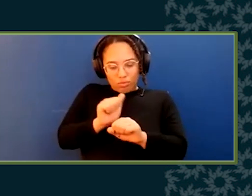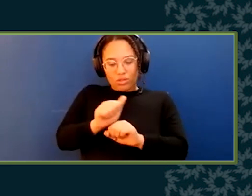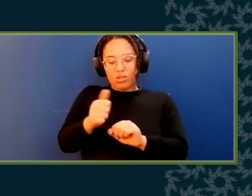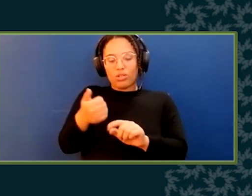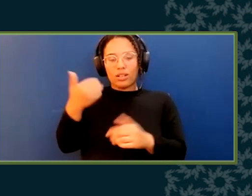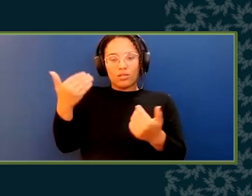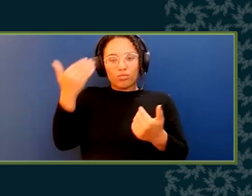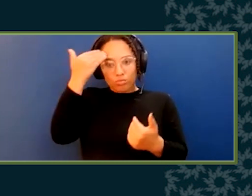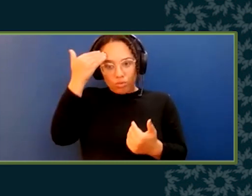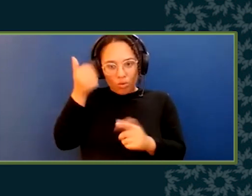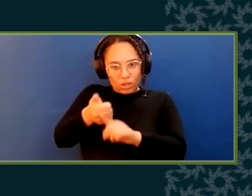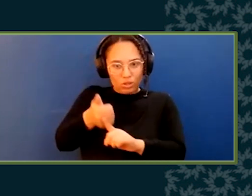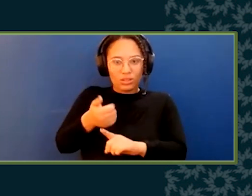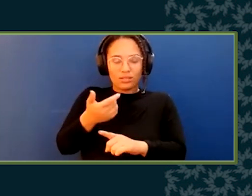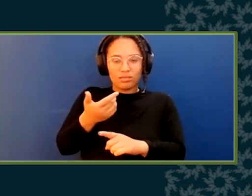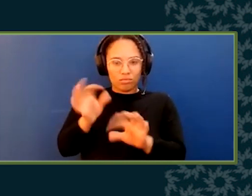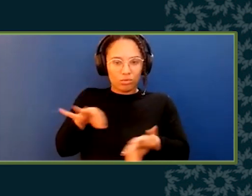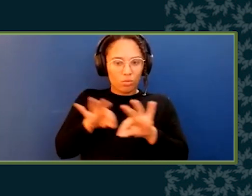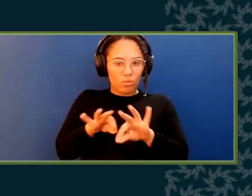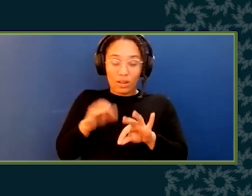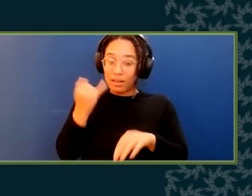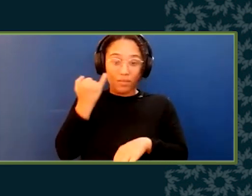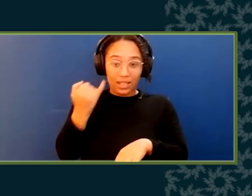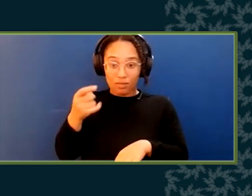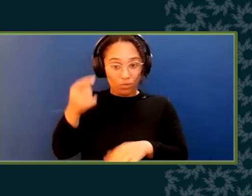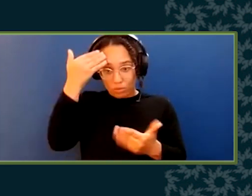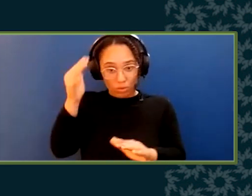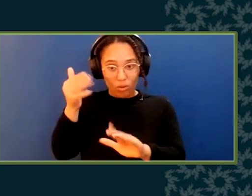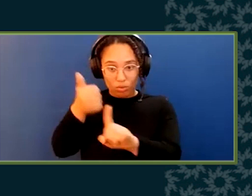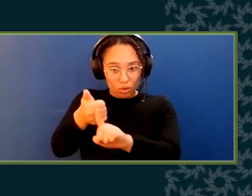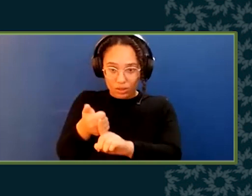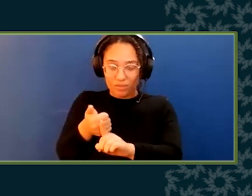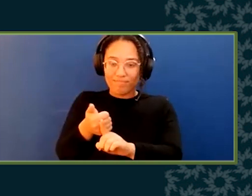So once you have that, the additional thing that I think will just